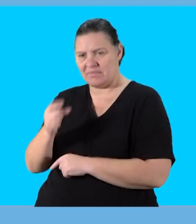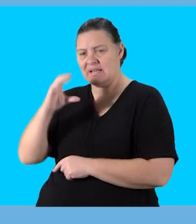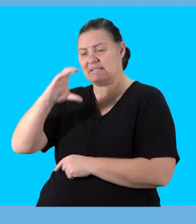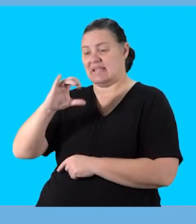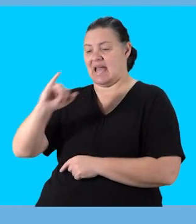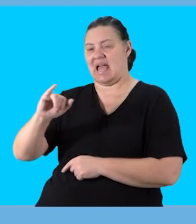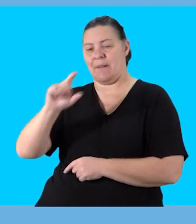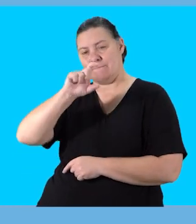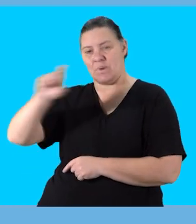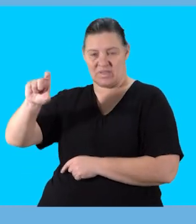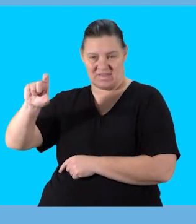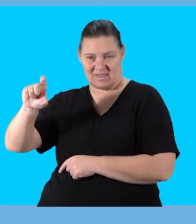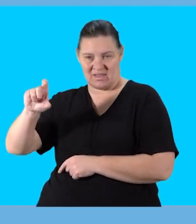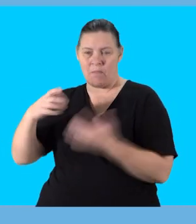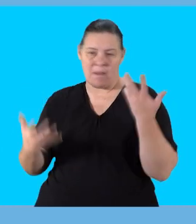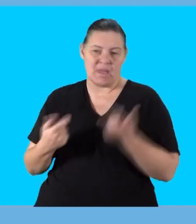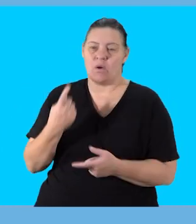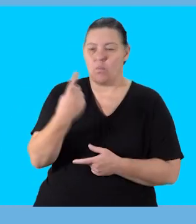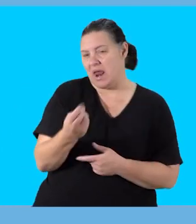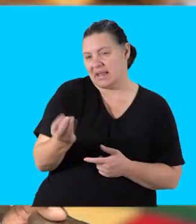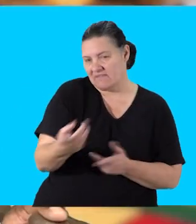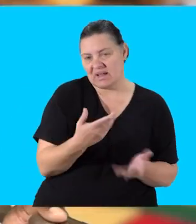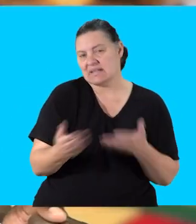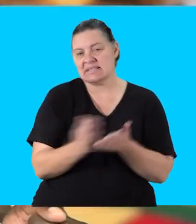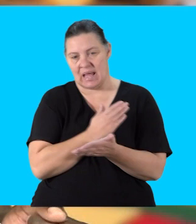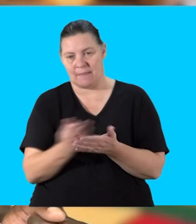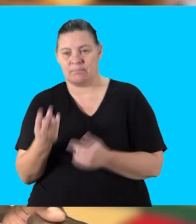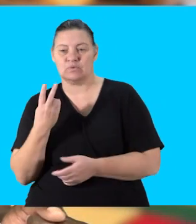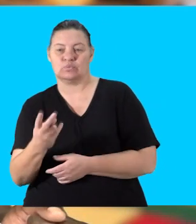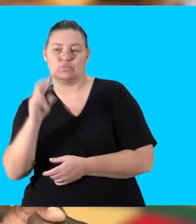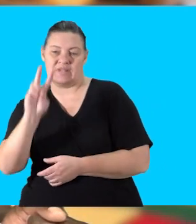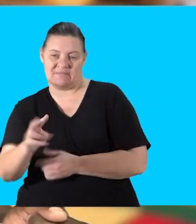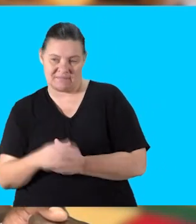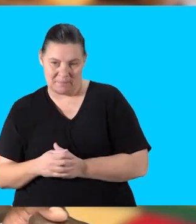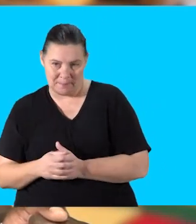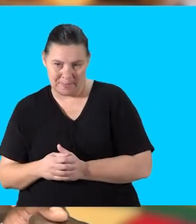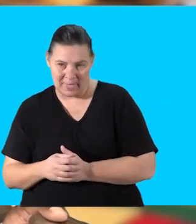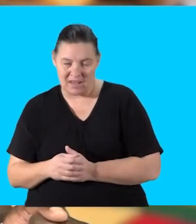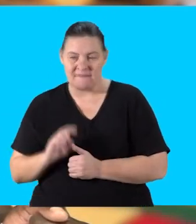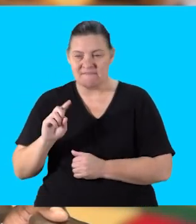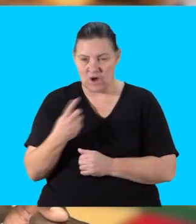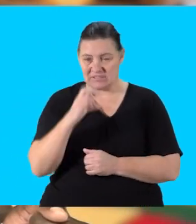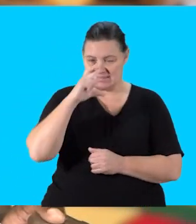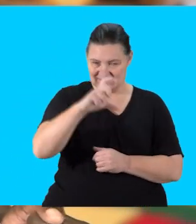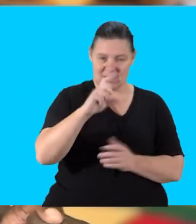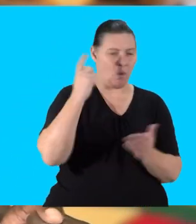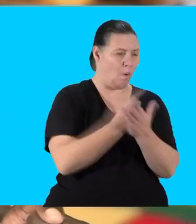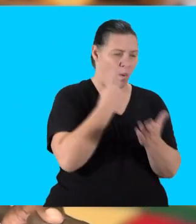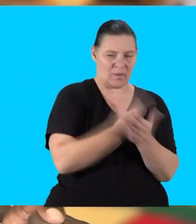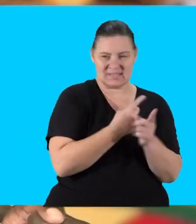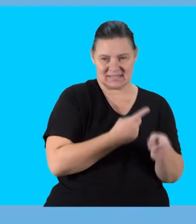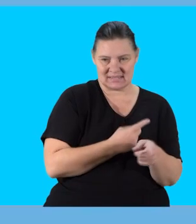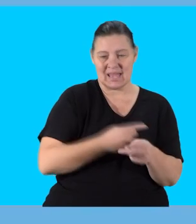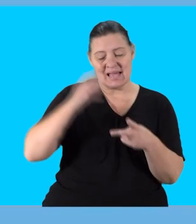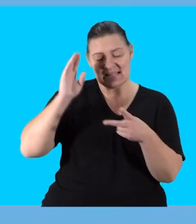that 1 or 2 letters that are given for the symbol, which are always abbreviated, and the first letter is always